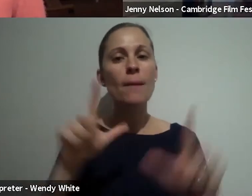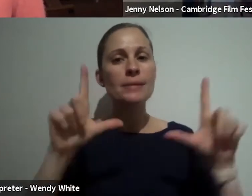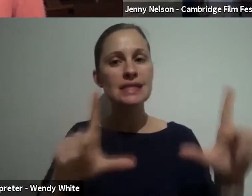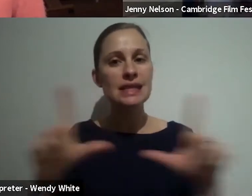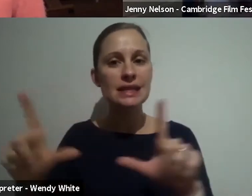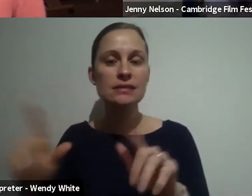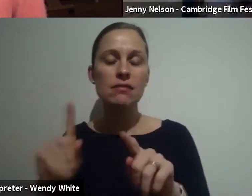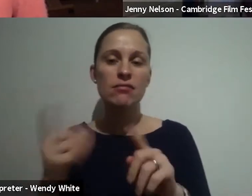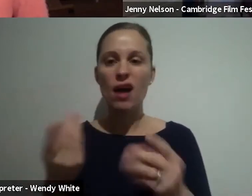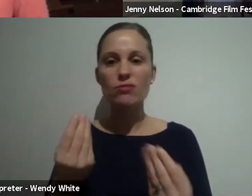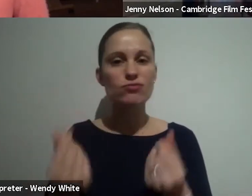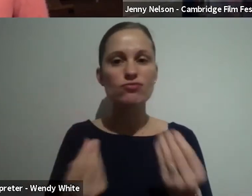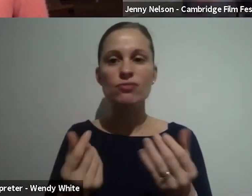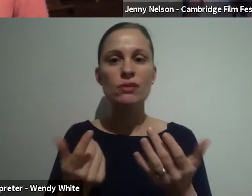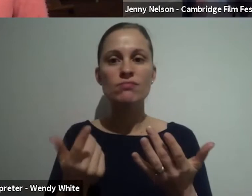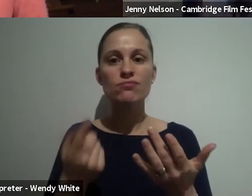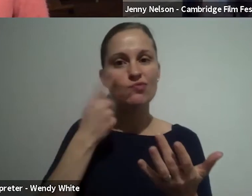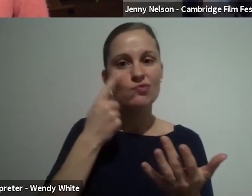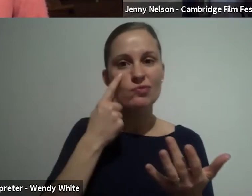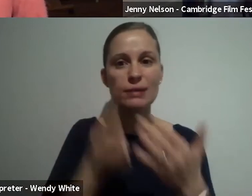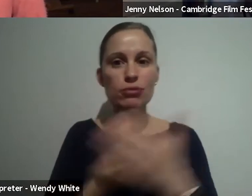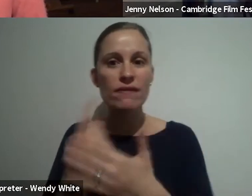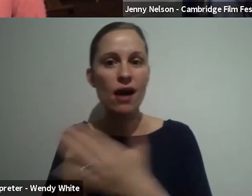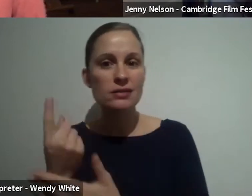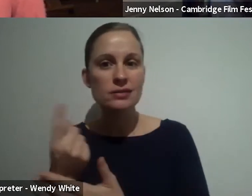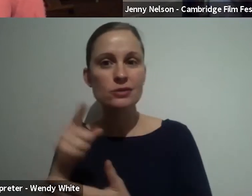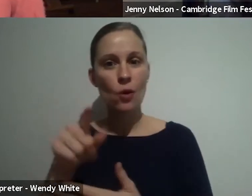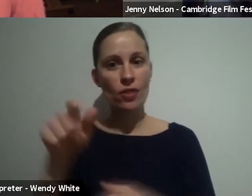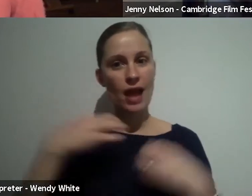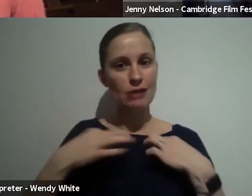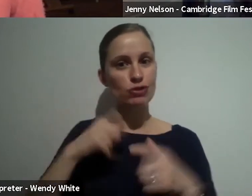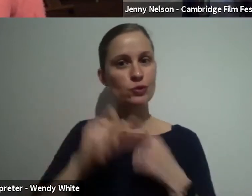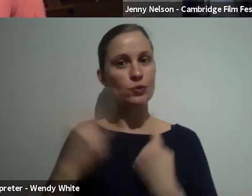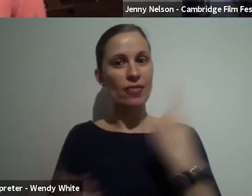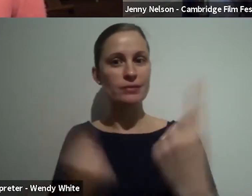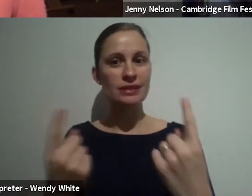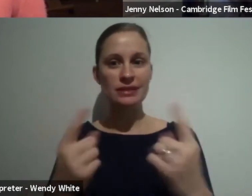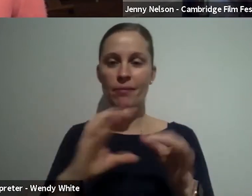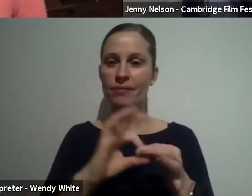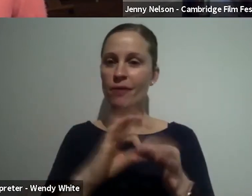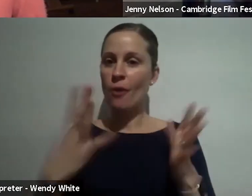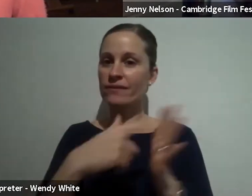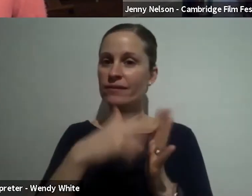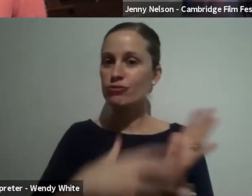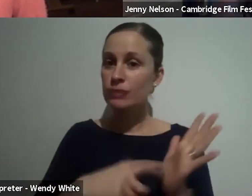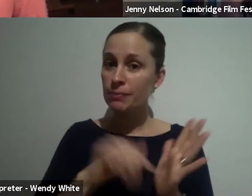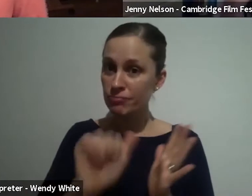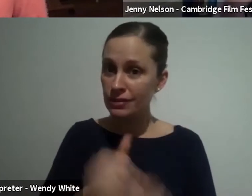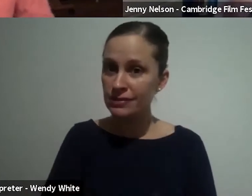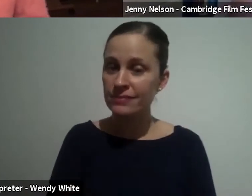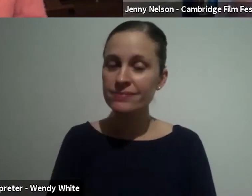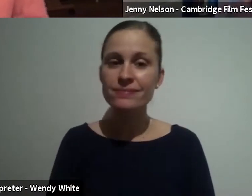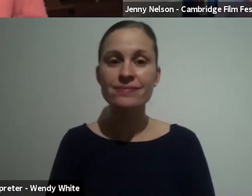right? There were elements that the actresses brought into the scenes. Yes, I mean,